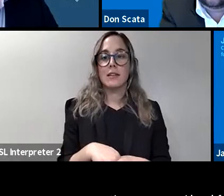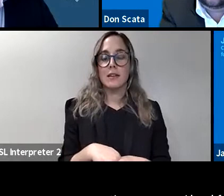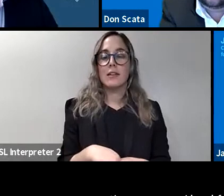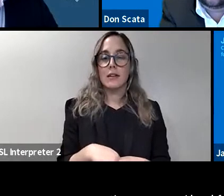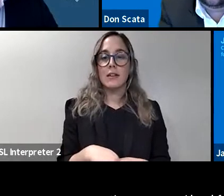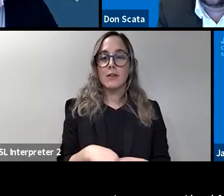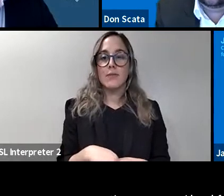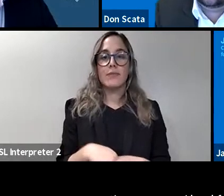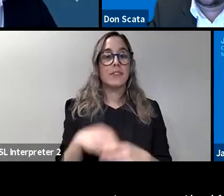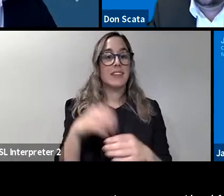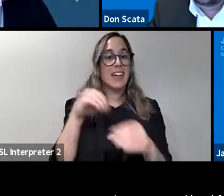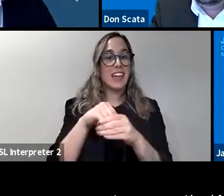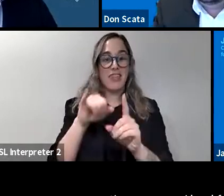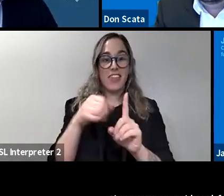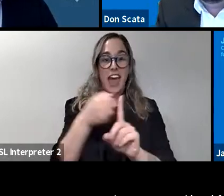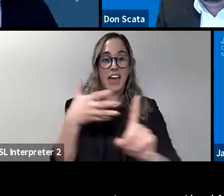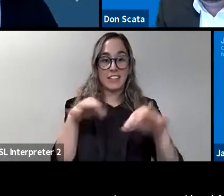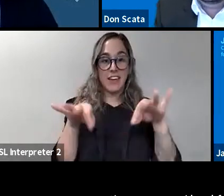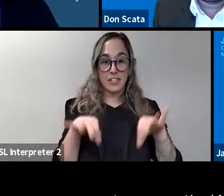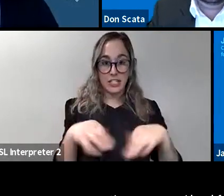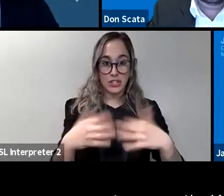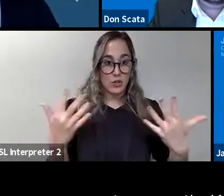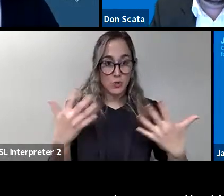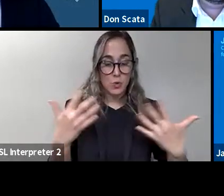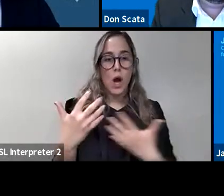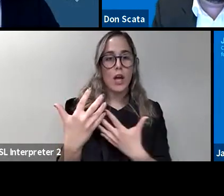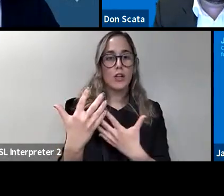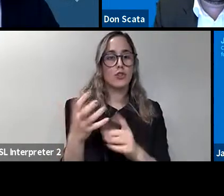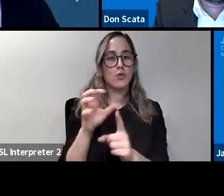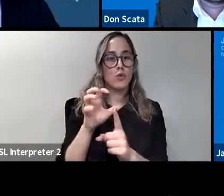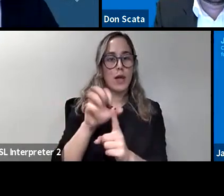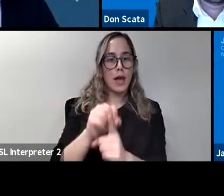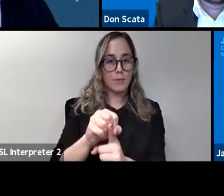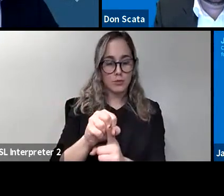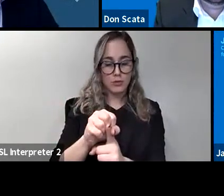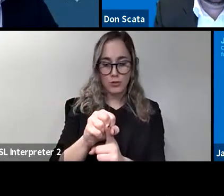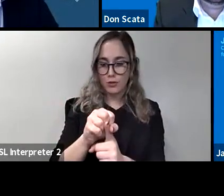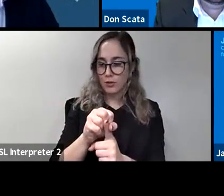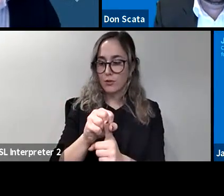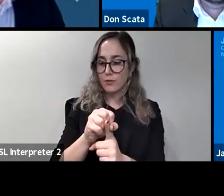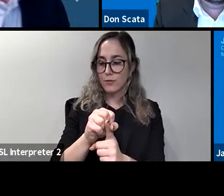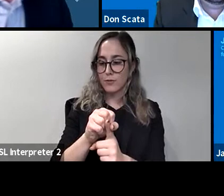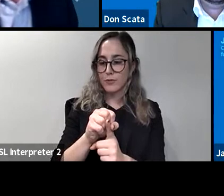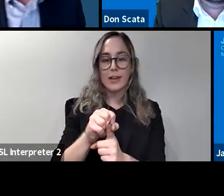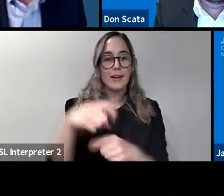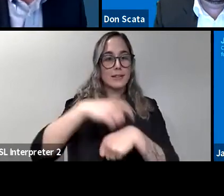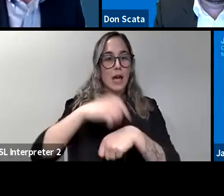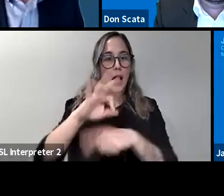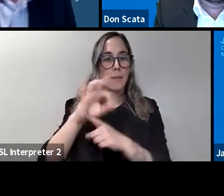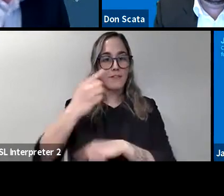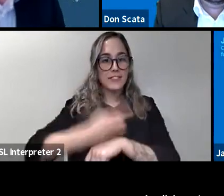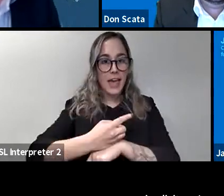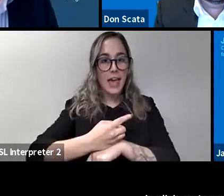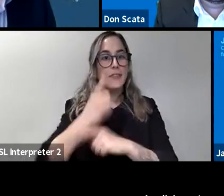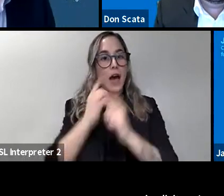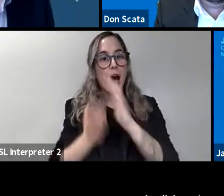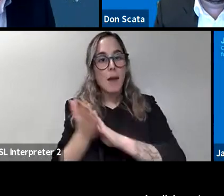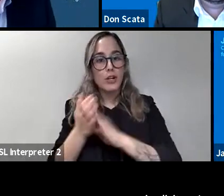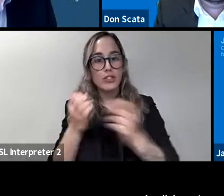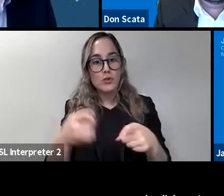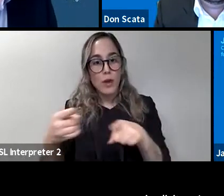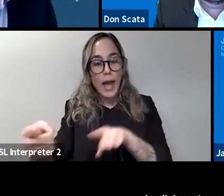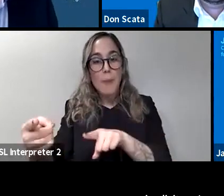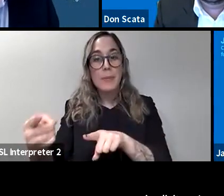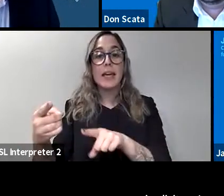implicit in its definition, is to capture the time of day of the operations, where they fall into